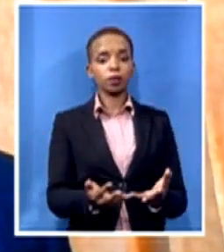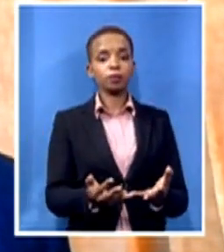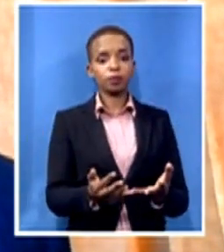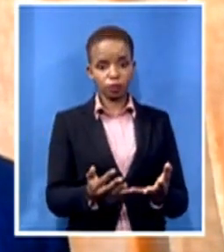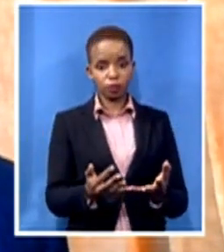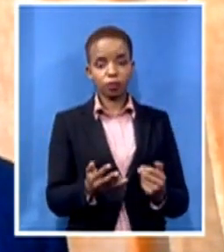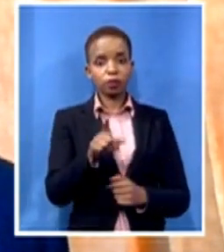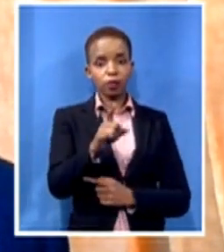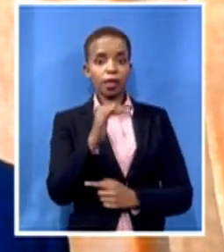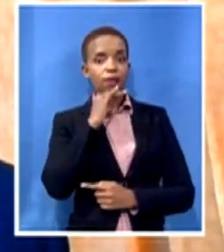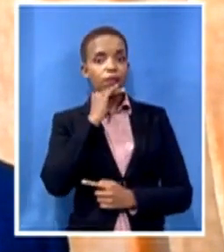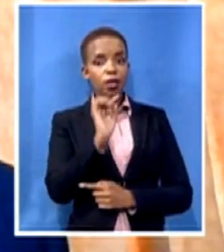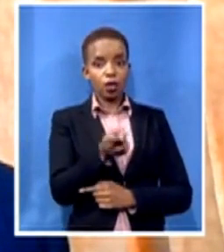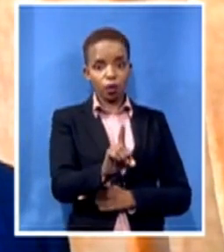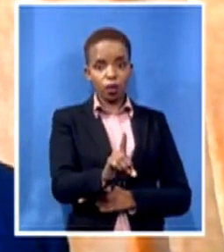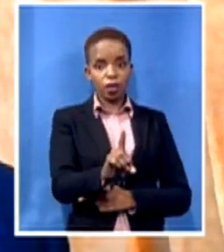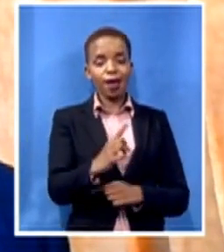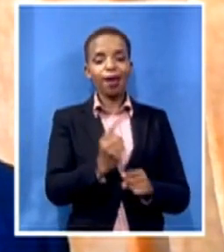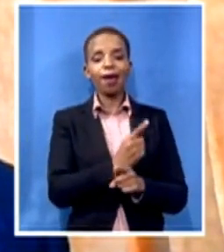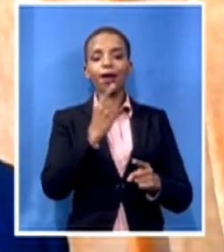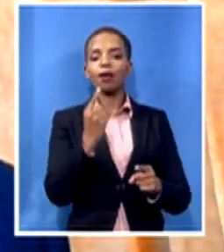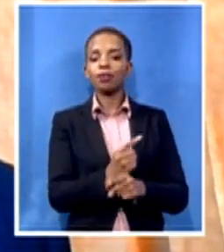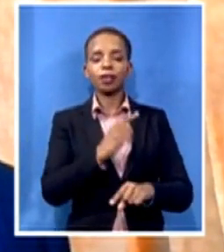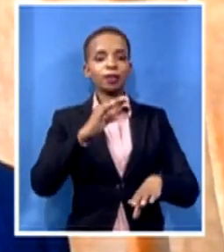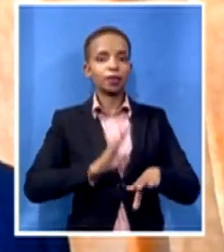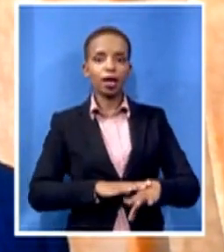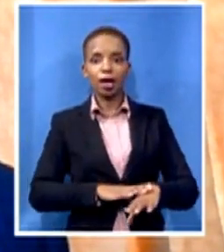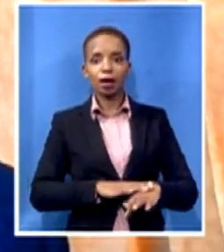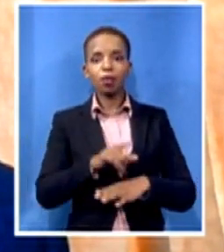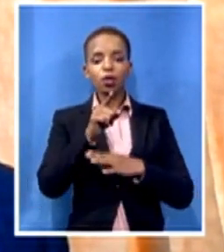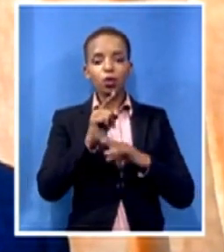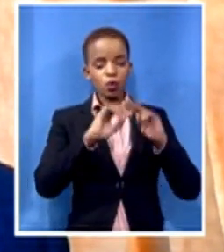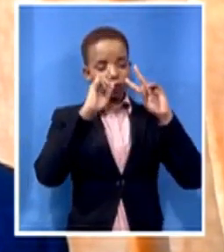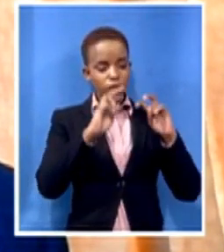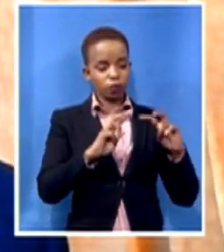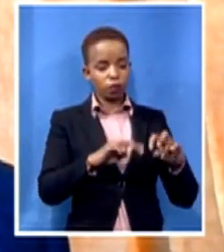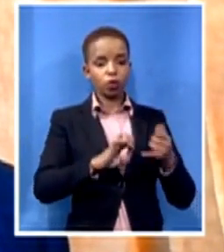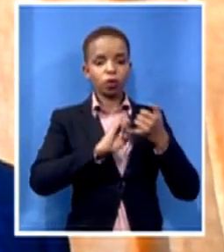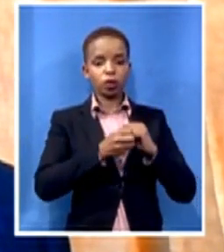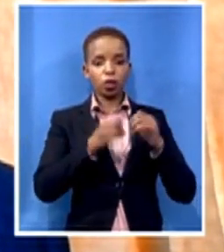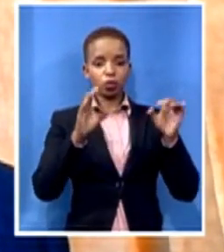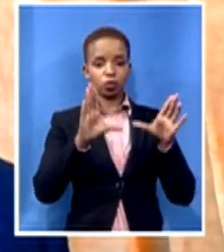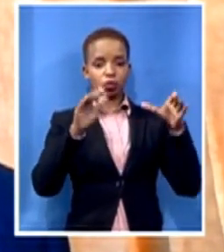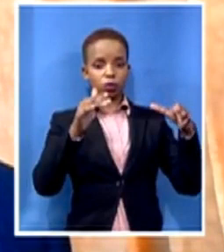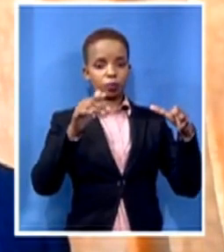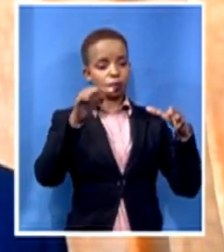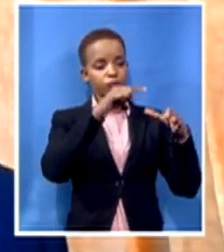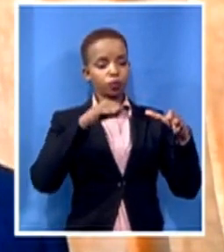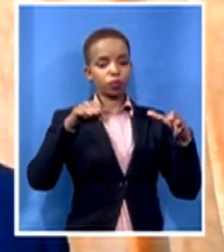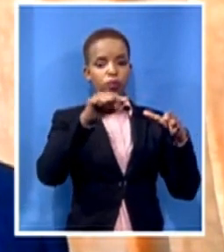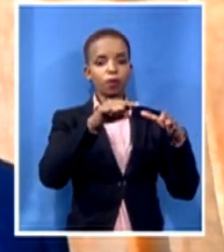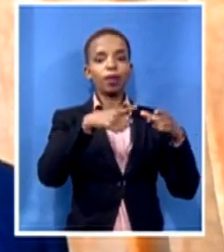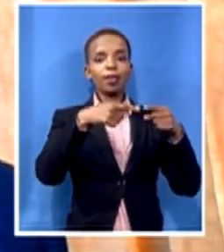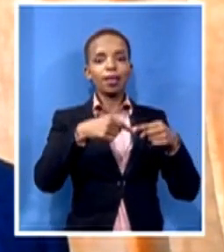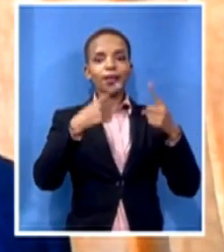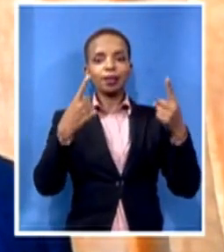you sequence and you study and characterize the genetic makeup of the different strains circulating in the